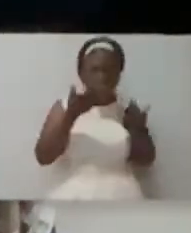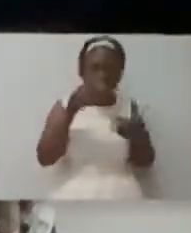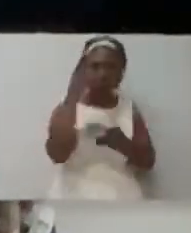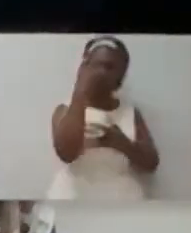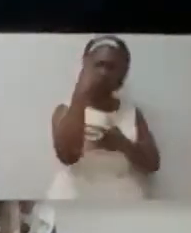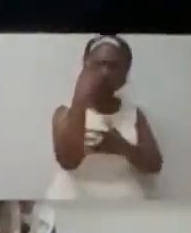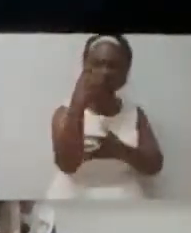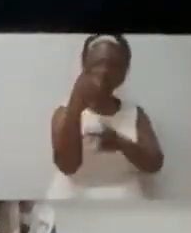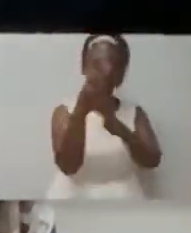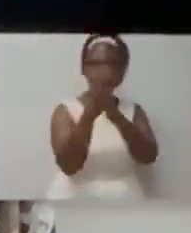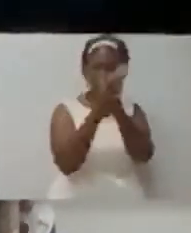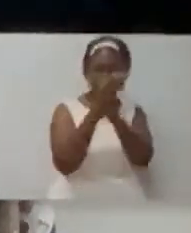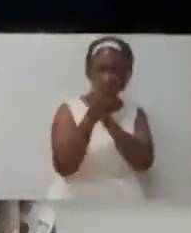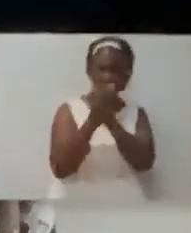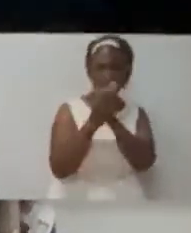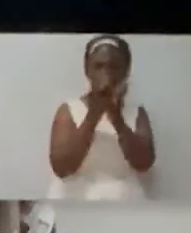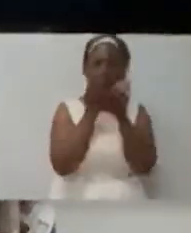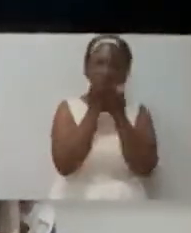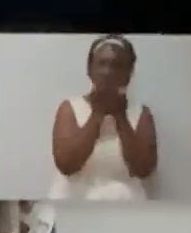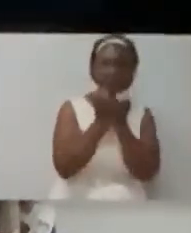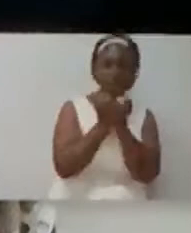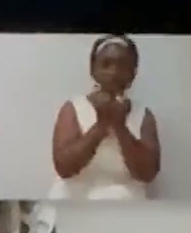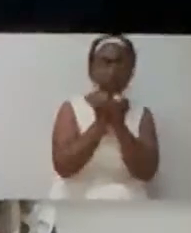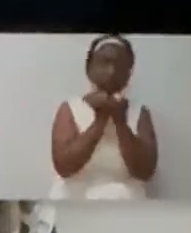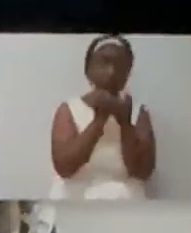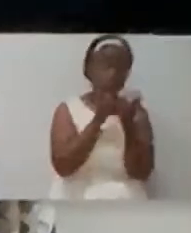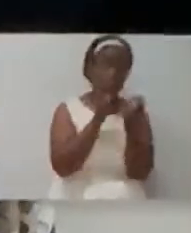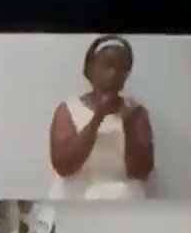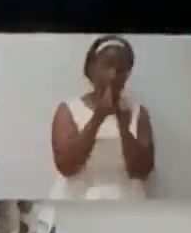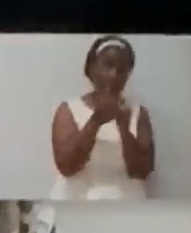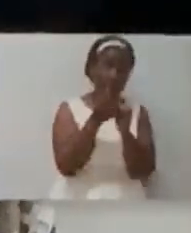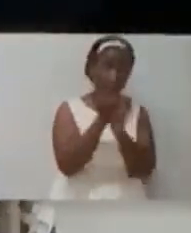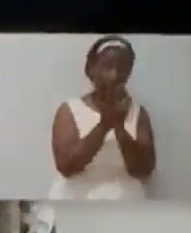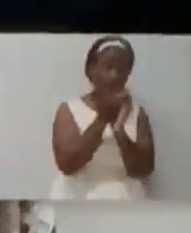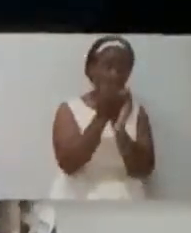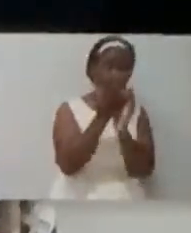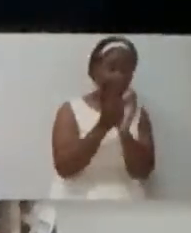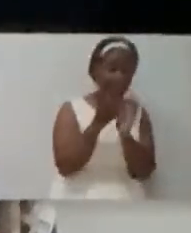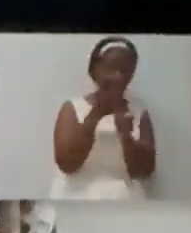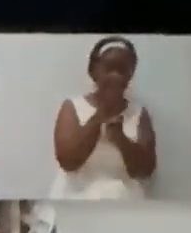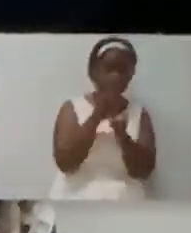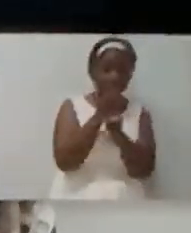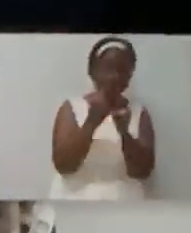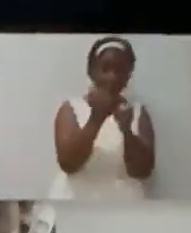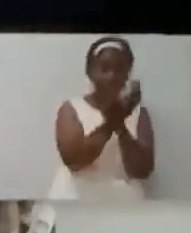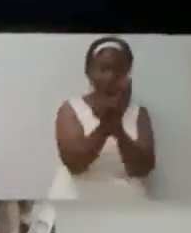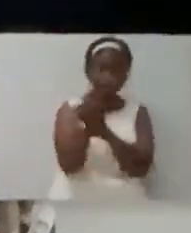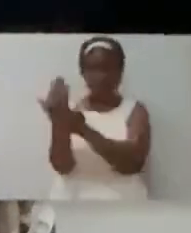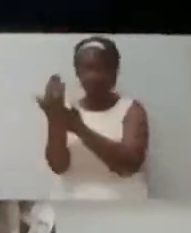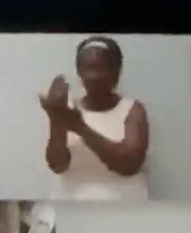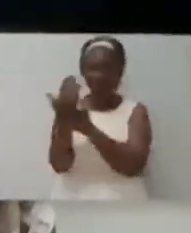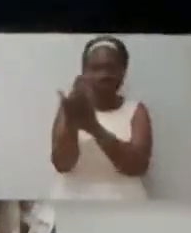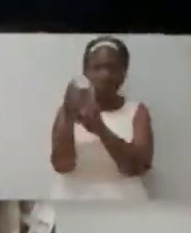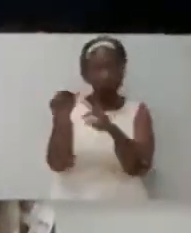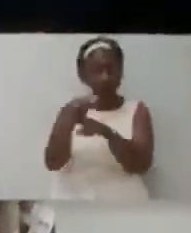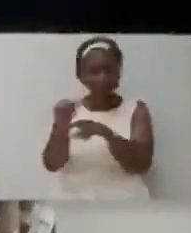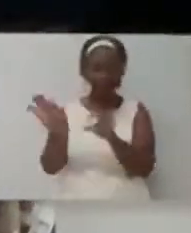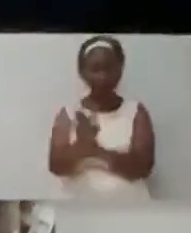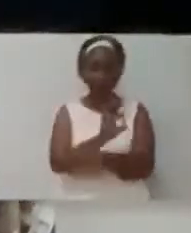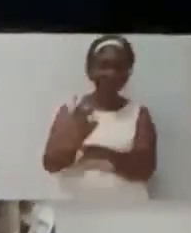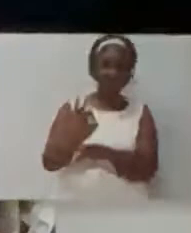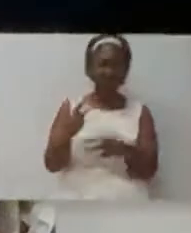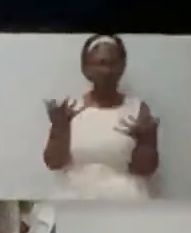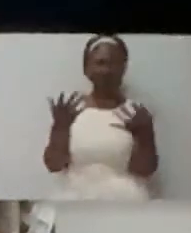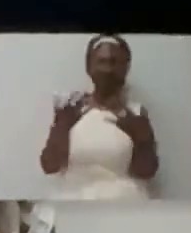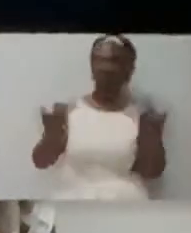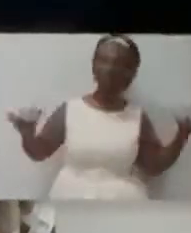aspirations, your dreams, your passions, the fact that you need 10 hours of sleep and a pot of coffee in the morning just to function. But maybe,